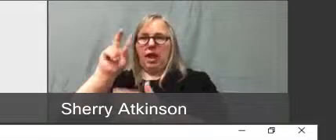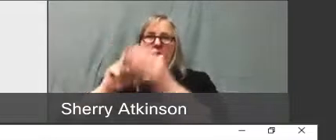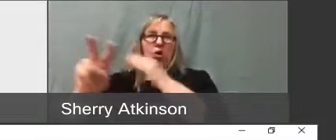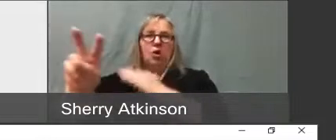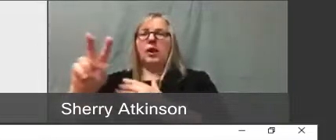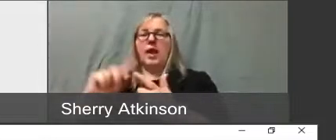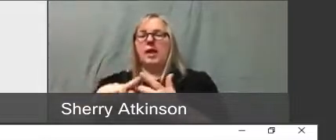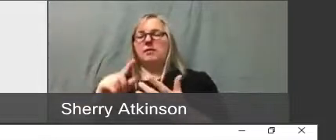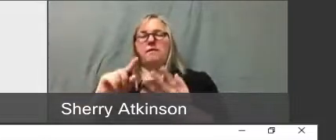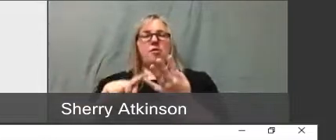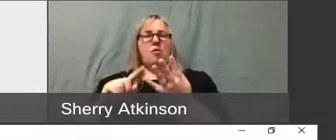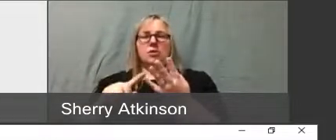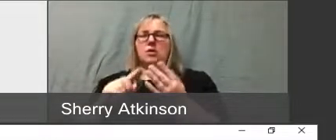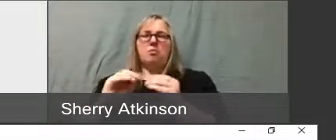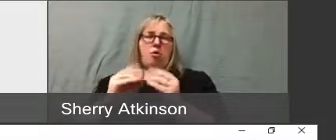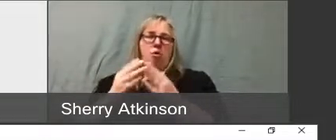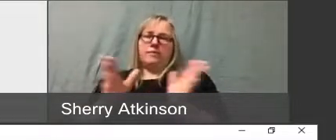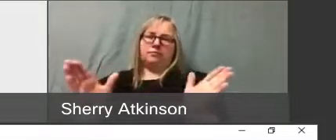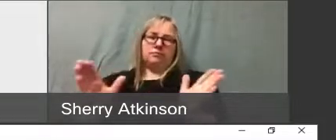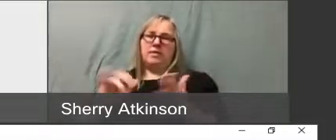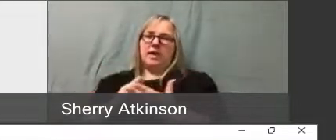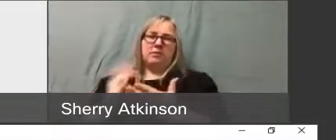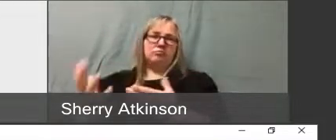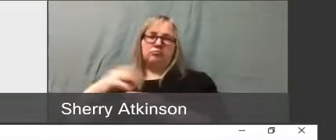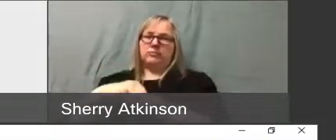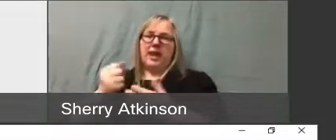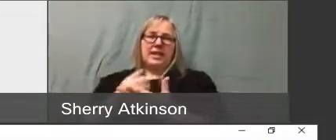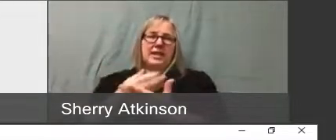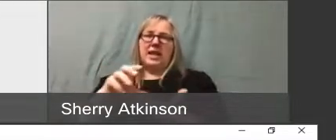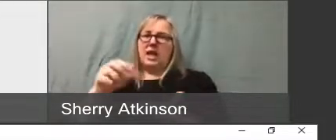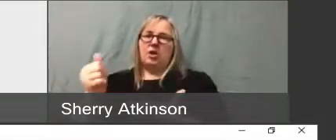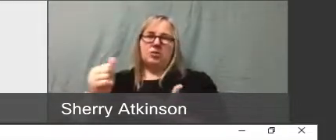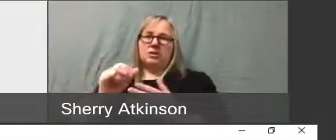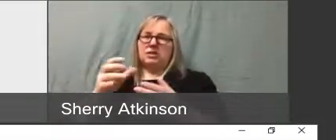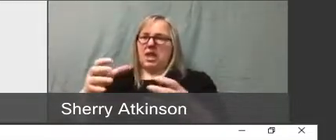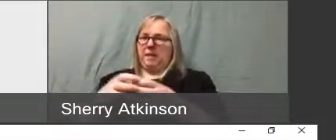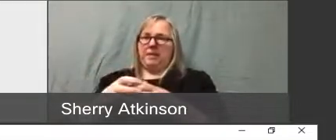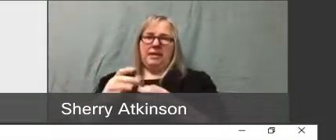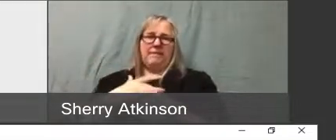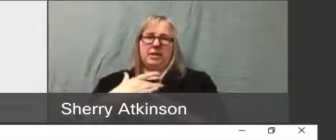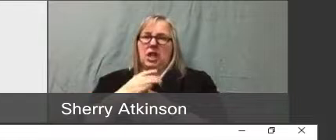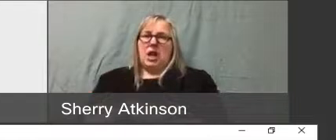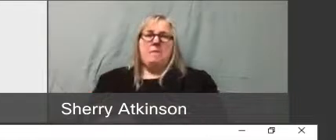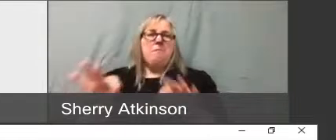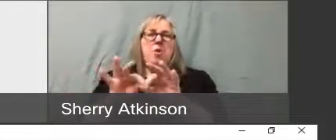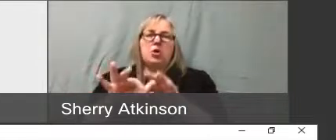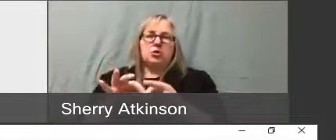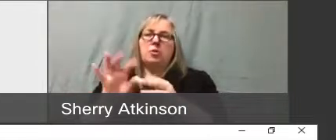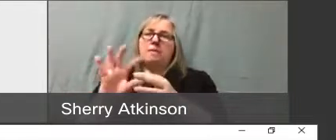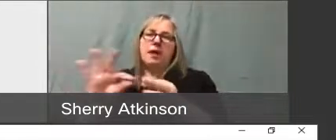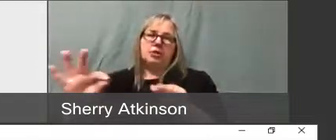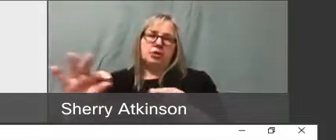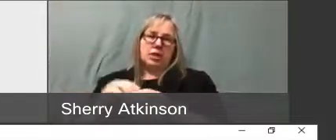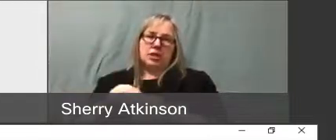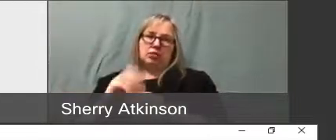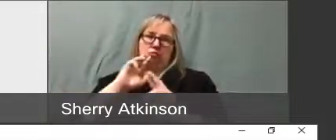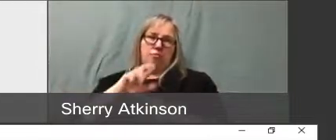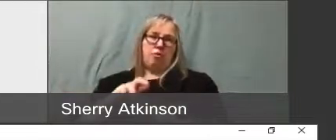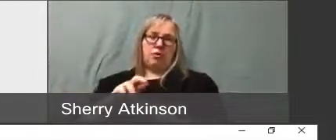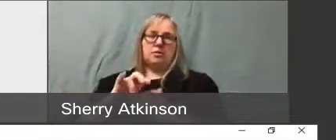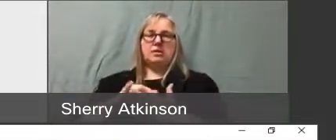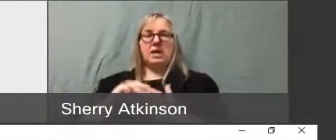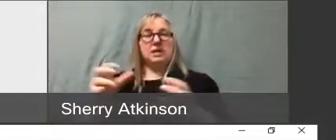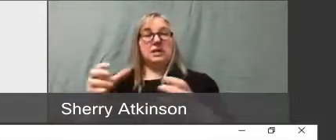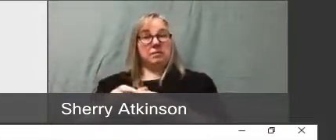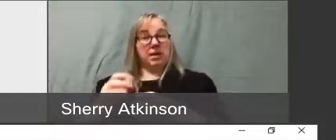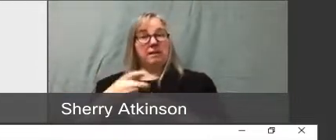It's basically anything else the committee feels important or want to mention in the report that the committee